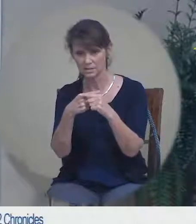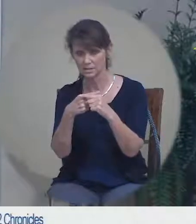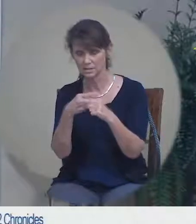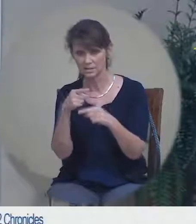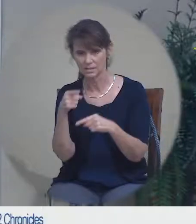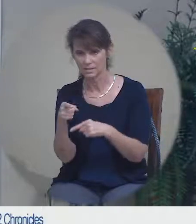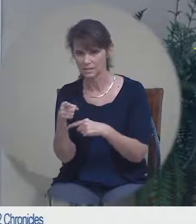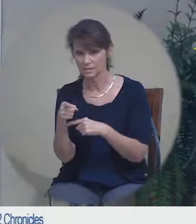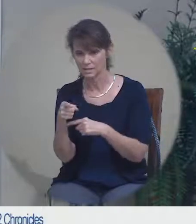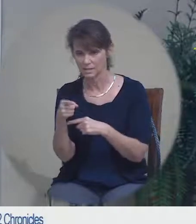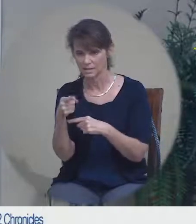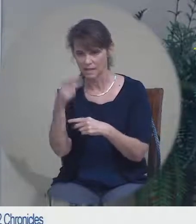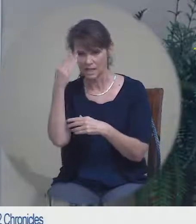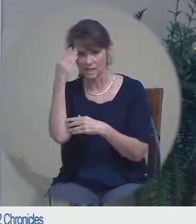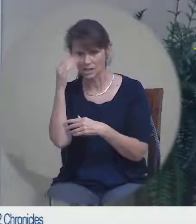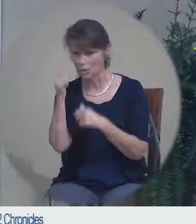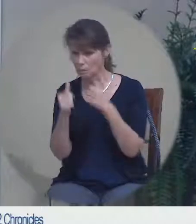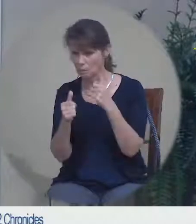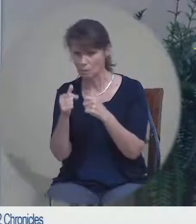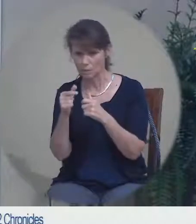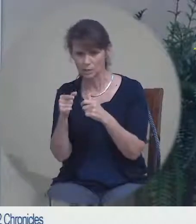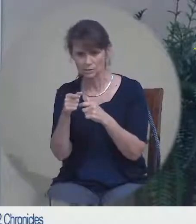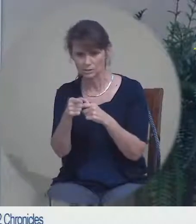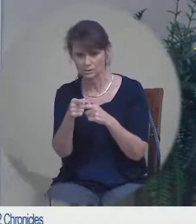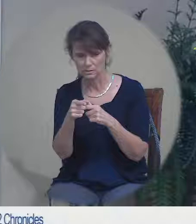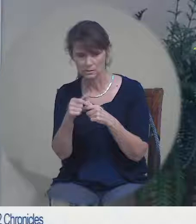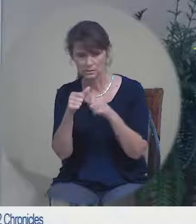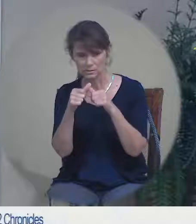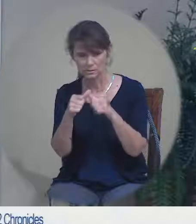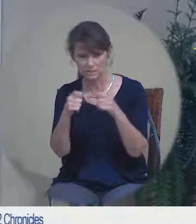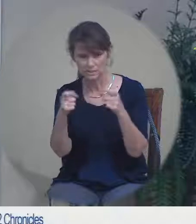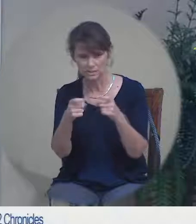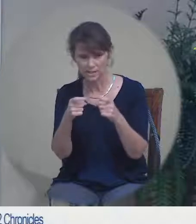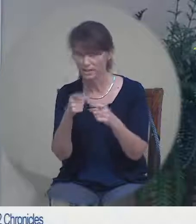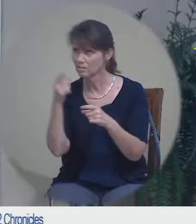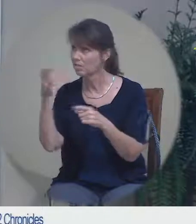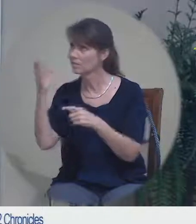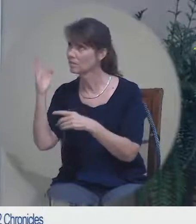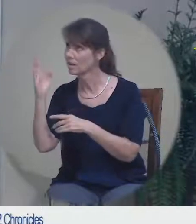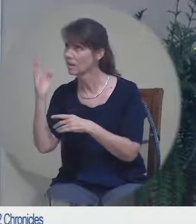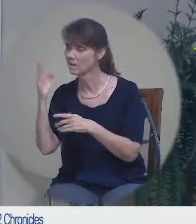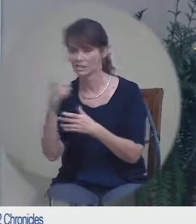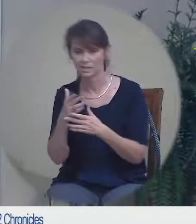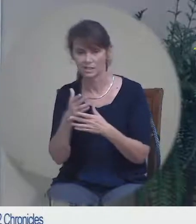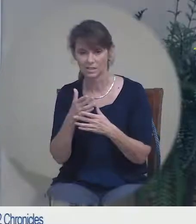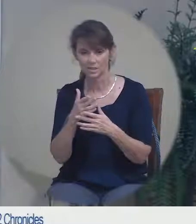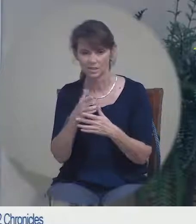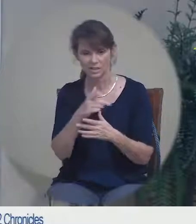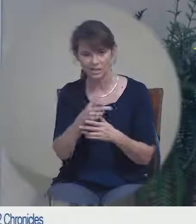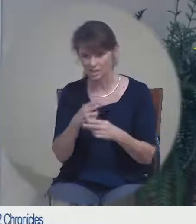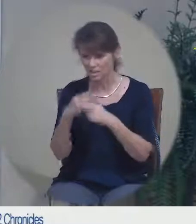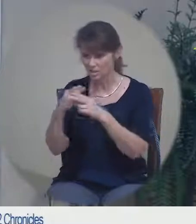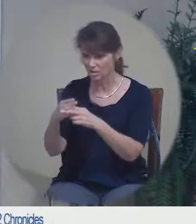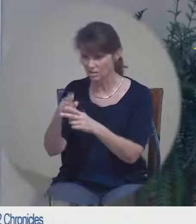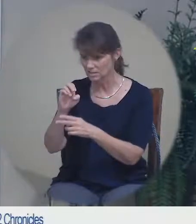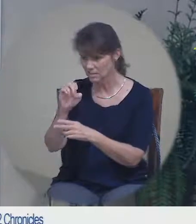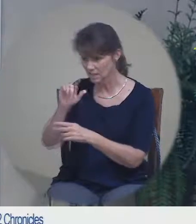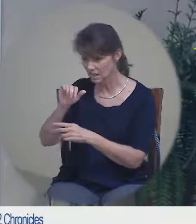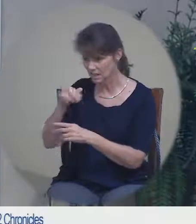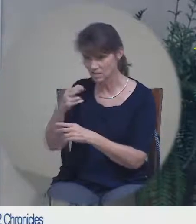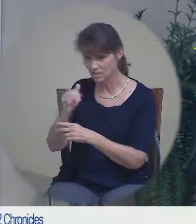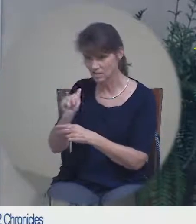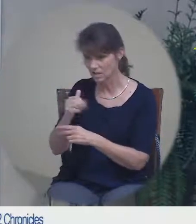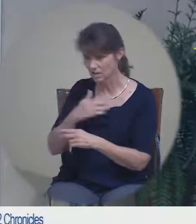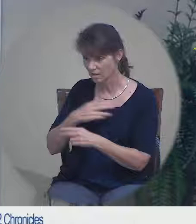I don't think he knows which direction he wants to go. On one hand, he calls Elisha my father and the chariot